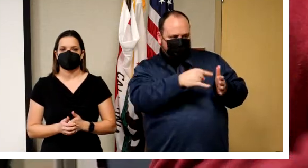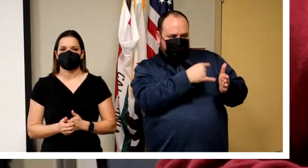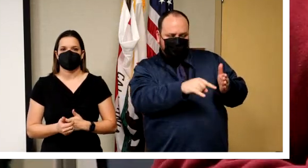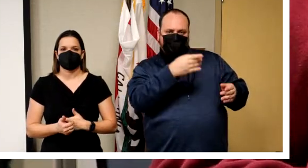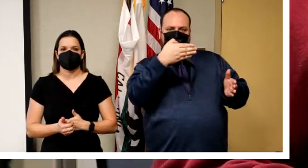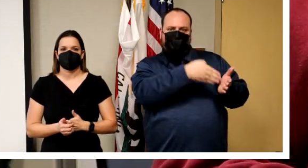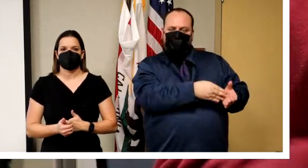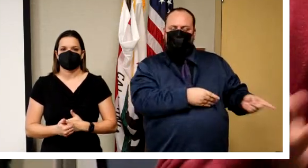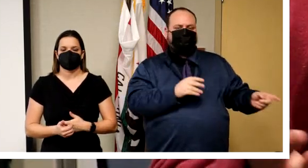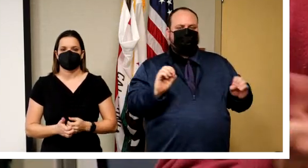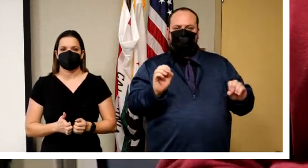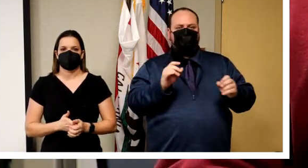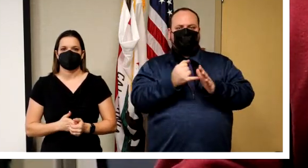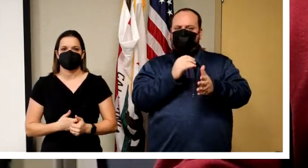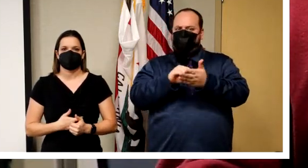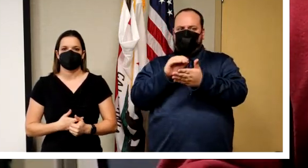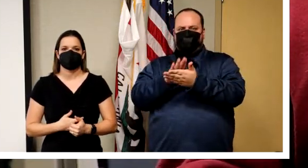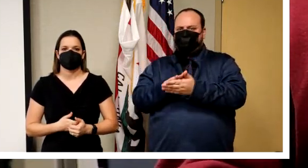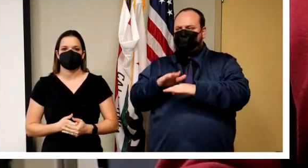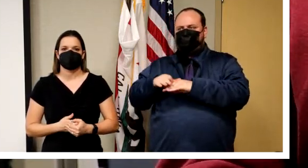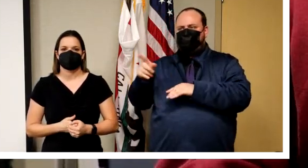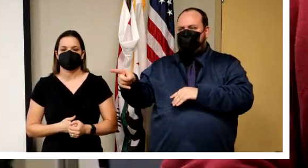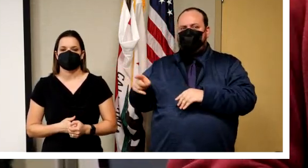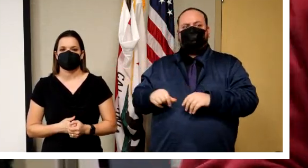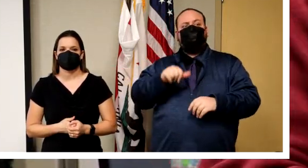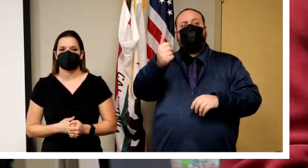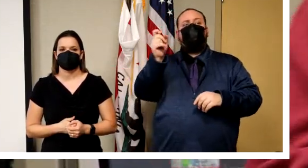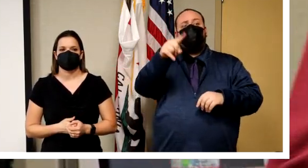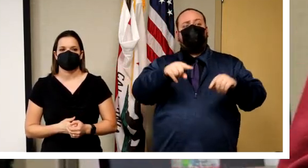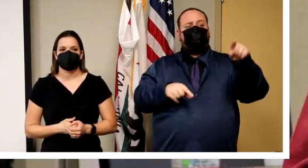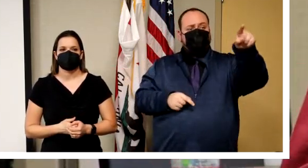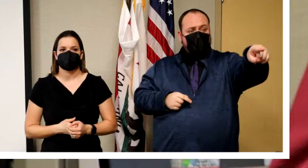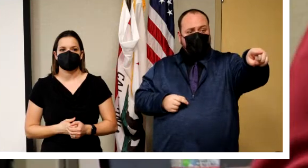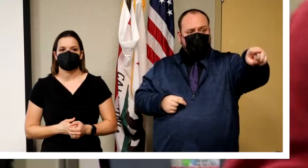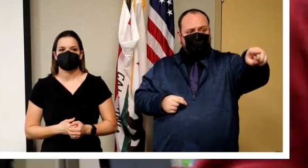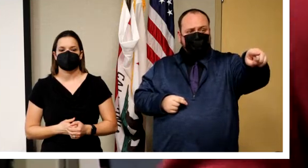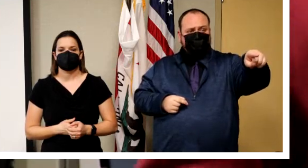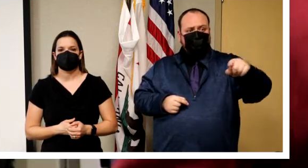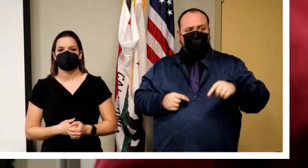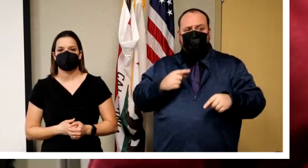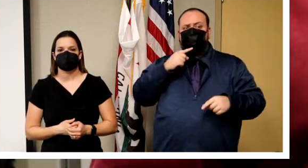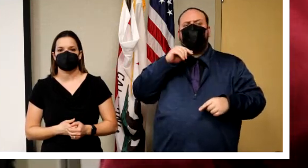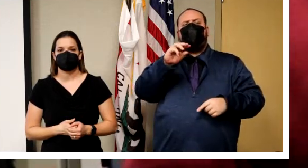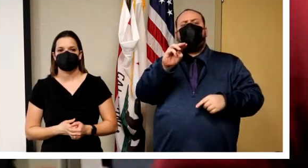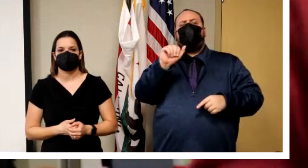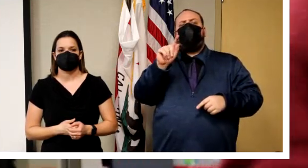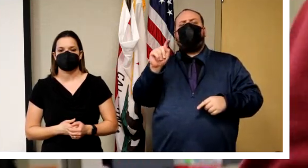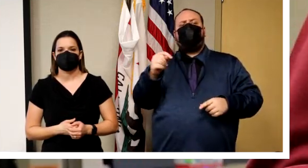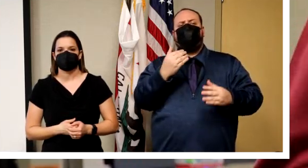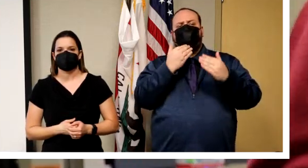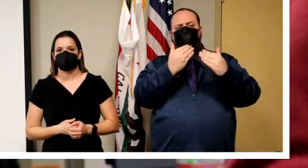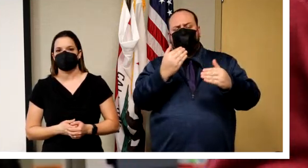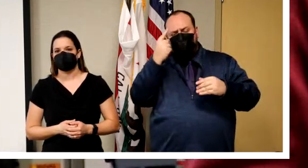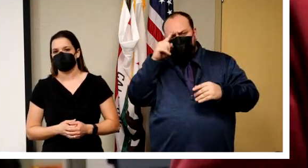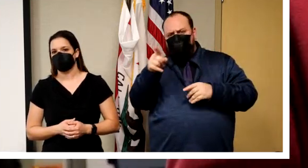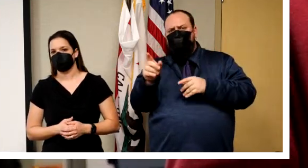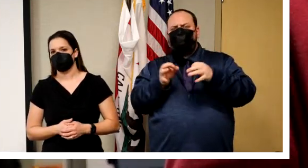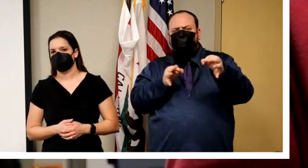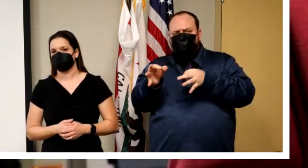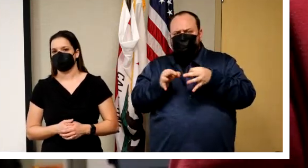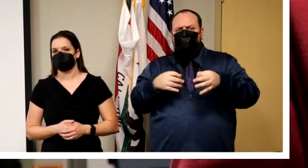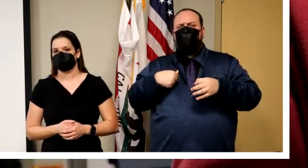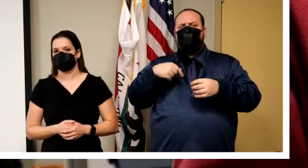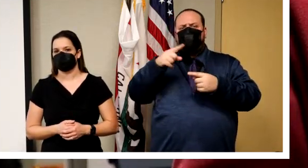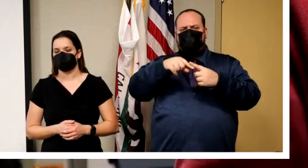yelled at and just go ahead and throw it on there. So that's the honest truth on that. Yes, ma'am. Matt, thank you for the explanation of the user